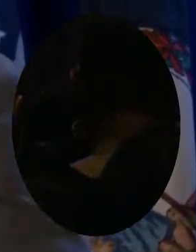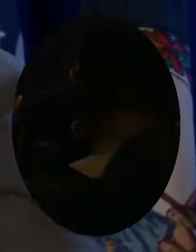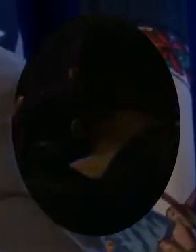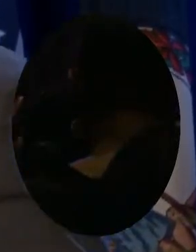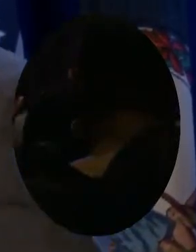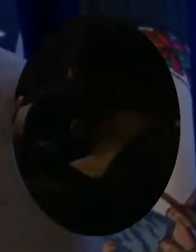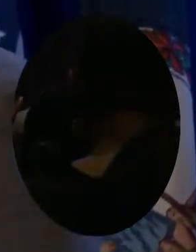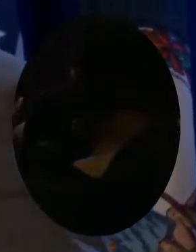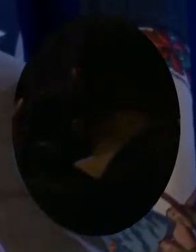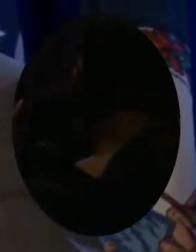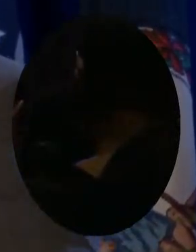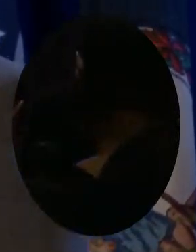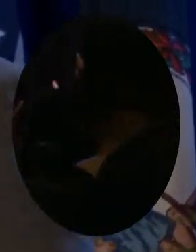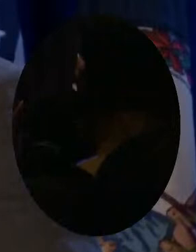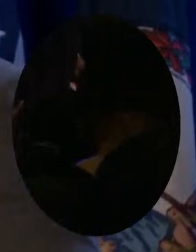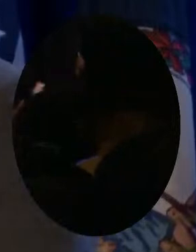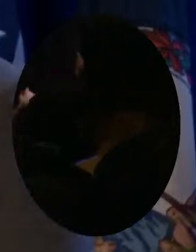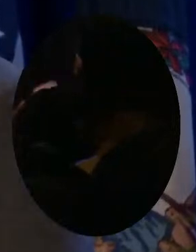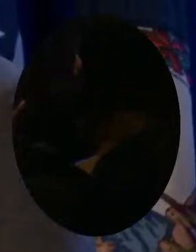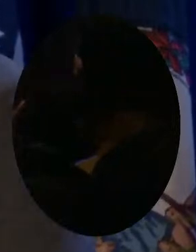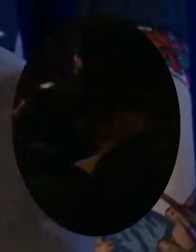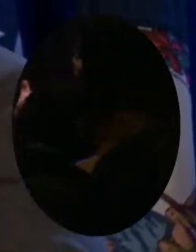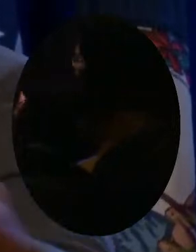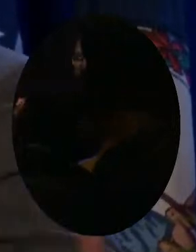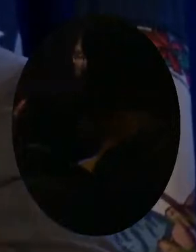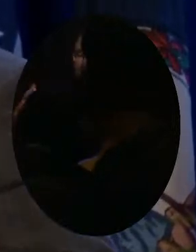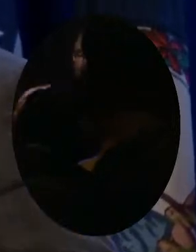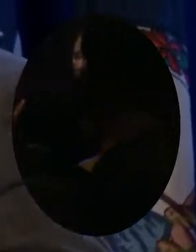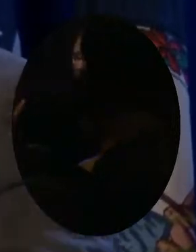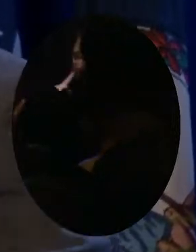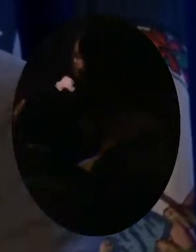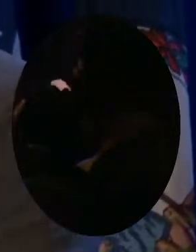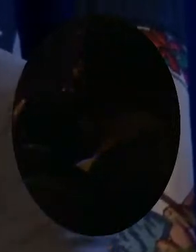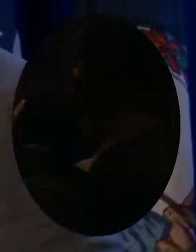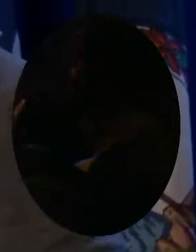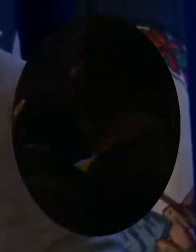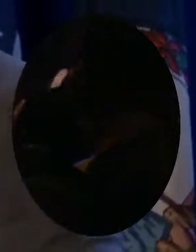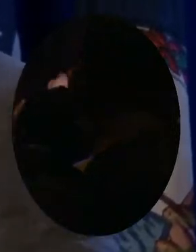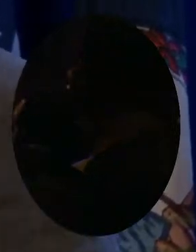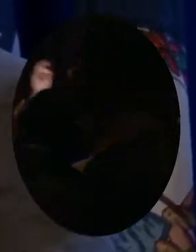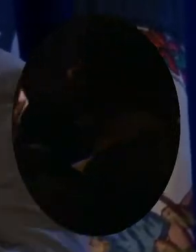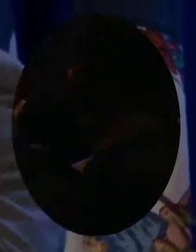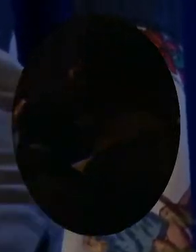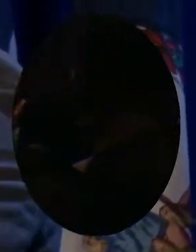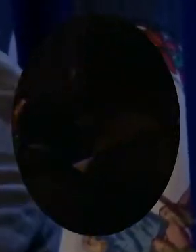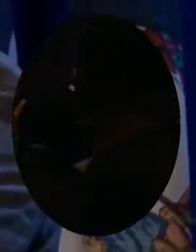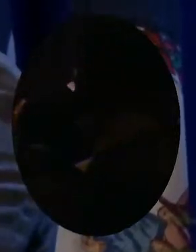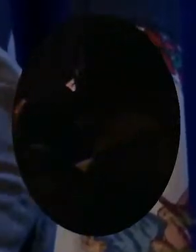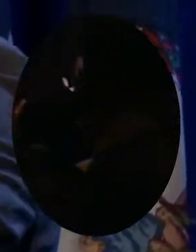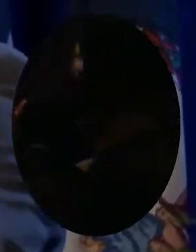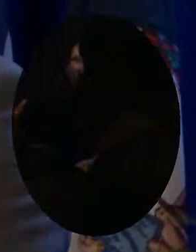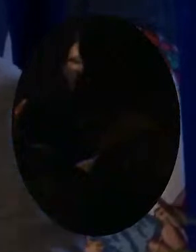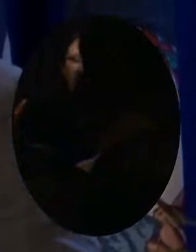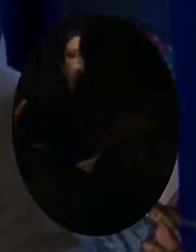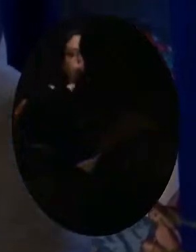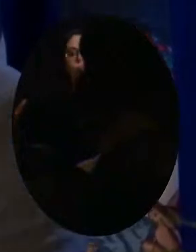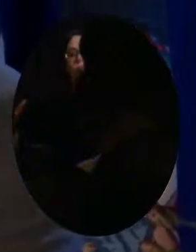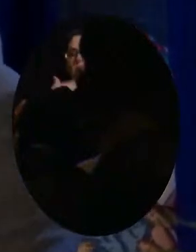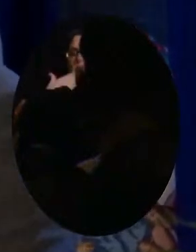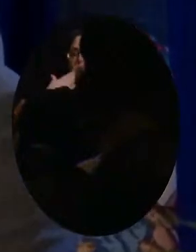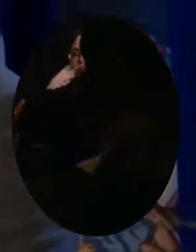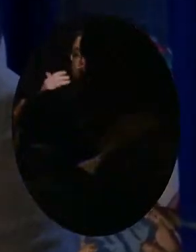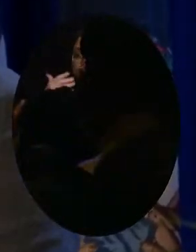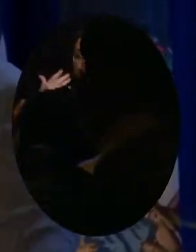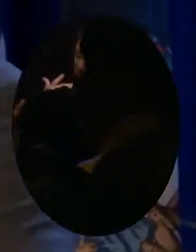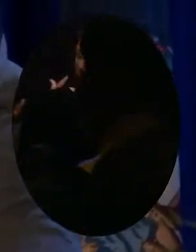reconciliation that calls us to spaces like these where slaves were once traded and auctioned off. We thank you for